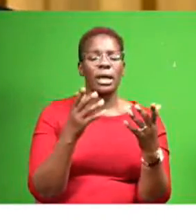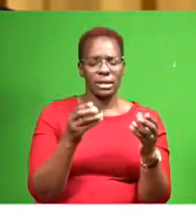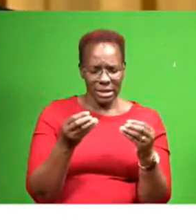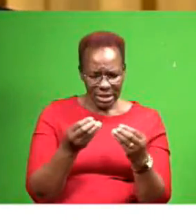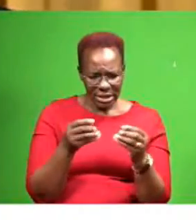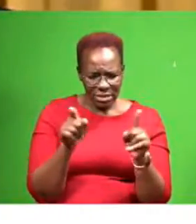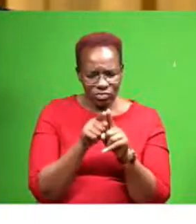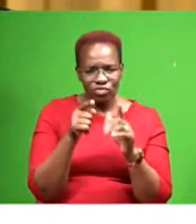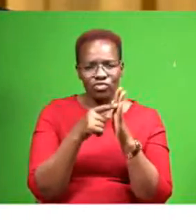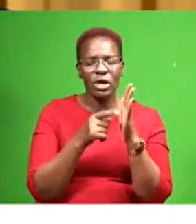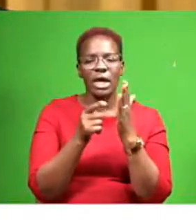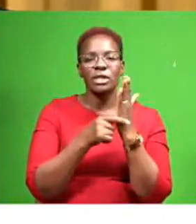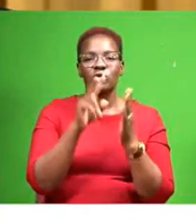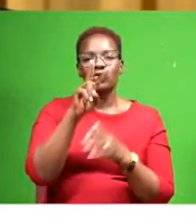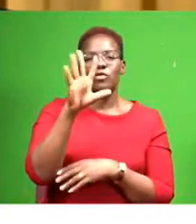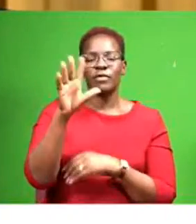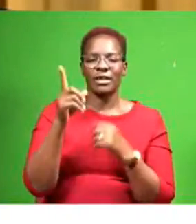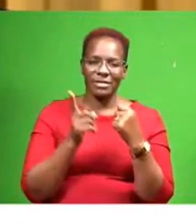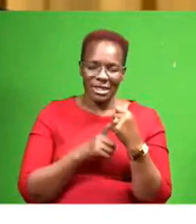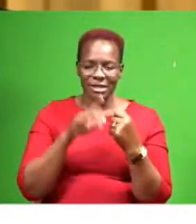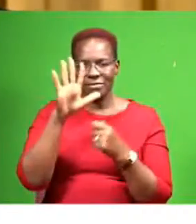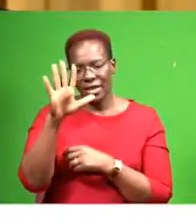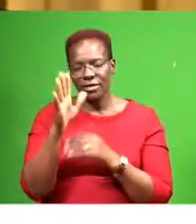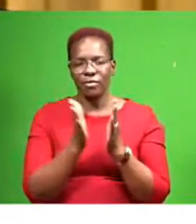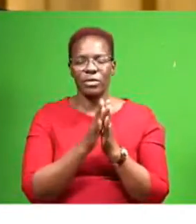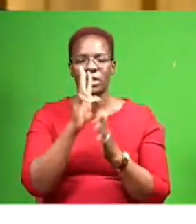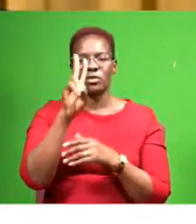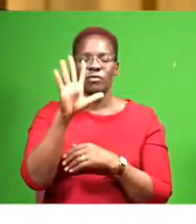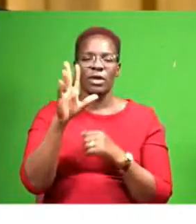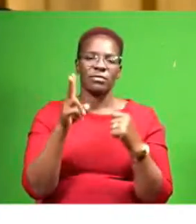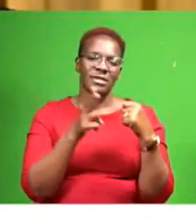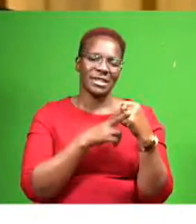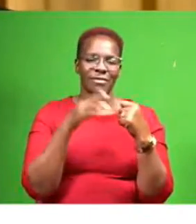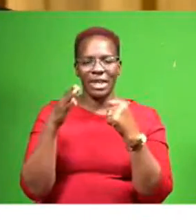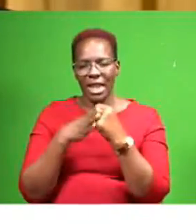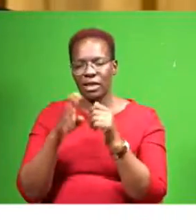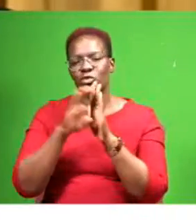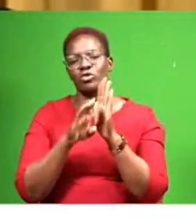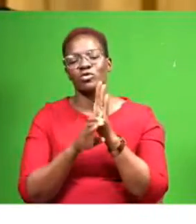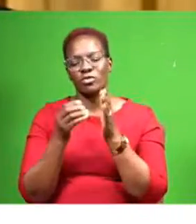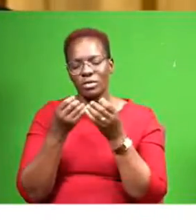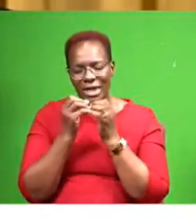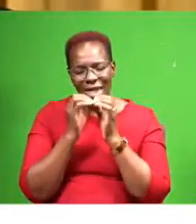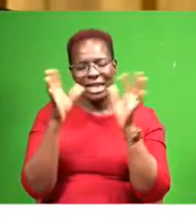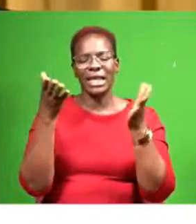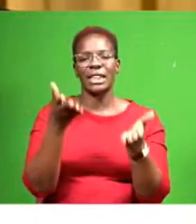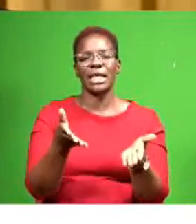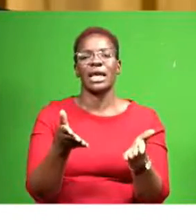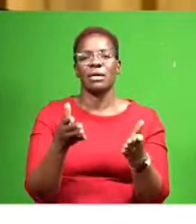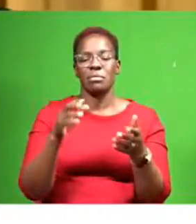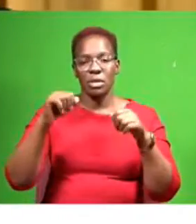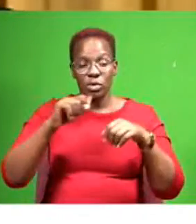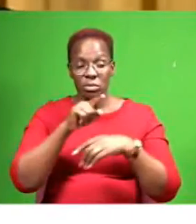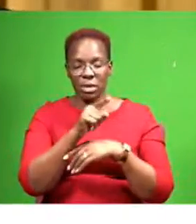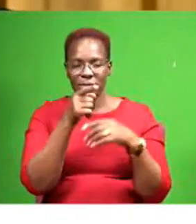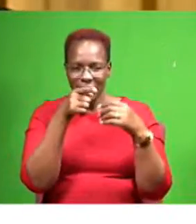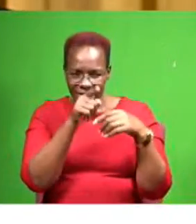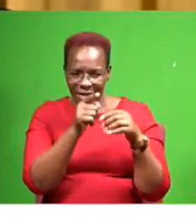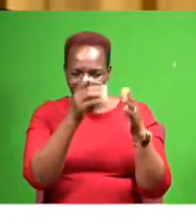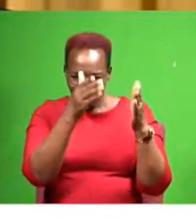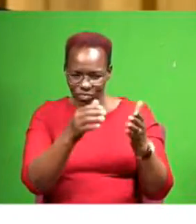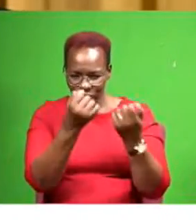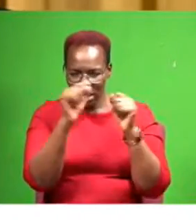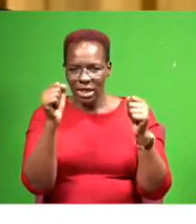under Article 2565 and 2579 of the Constitution. And this is, in his capacity as President, to assent